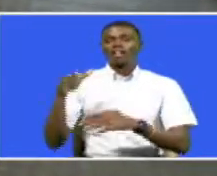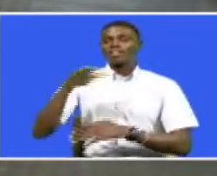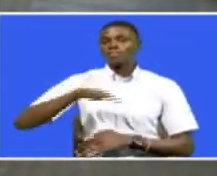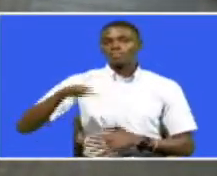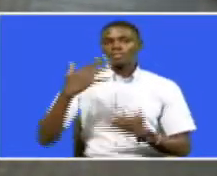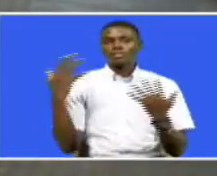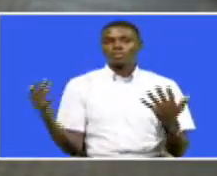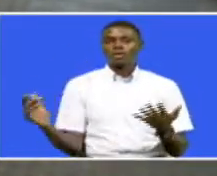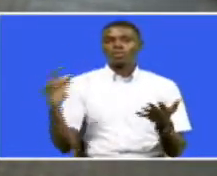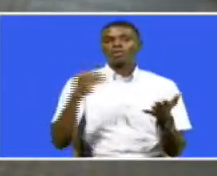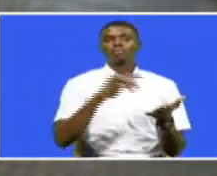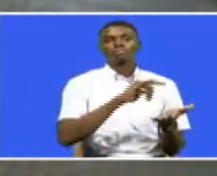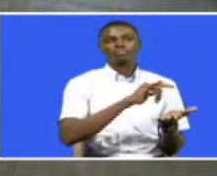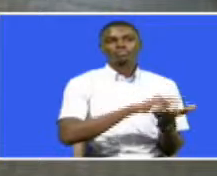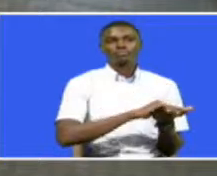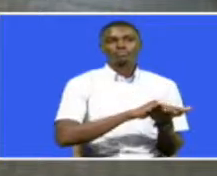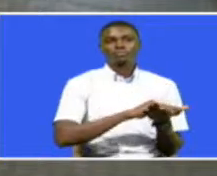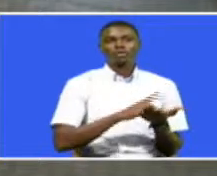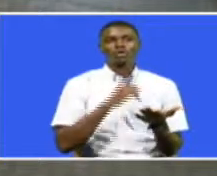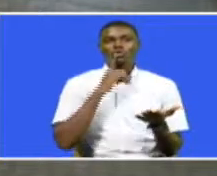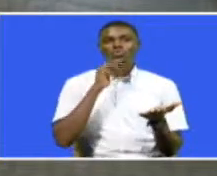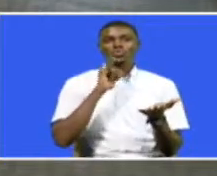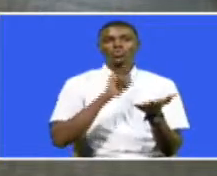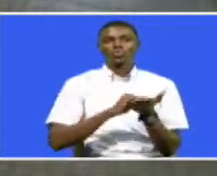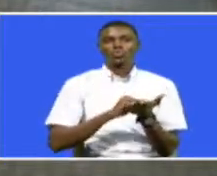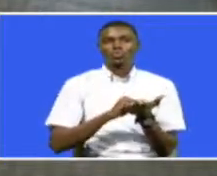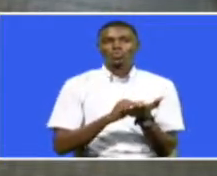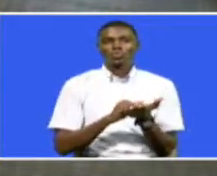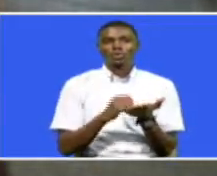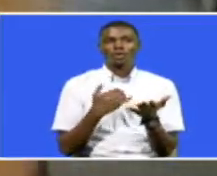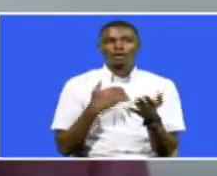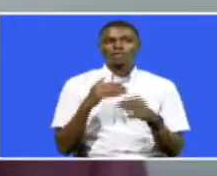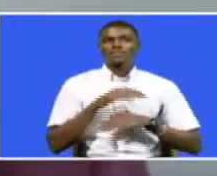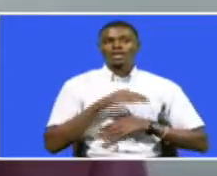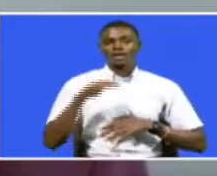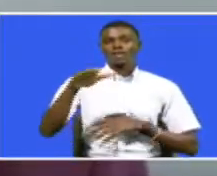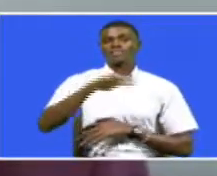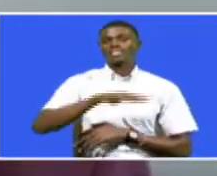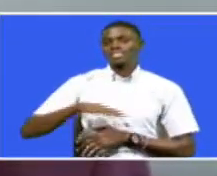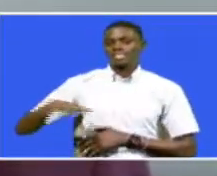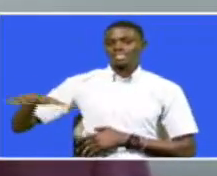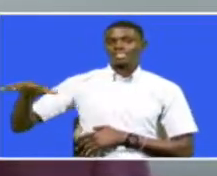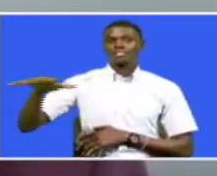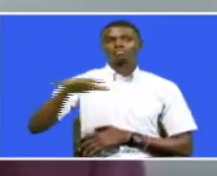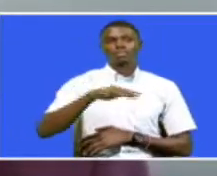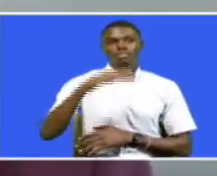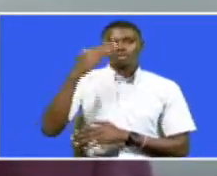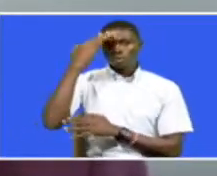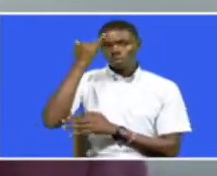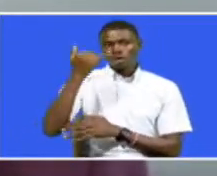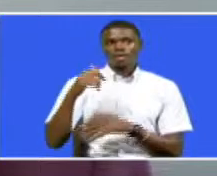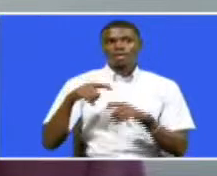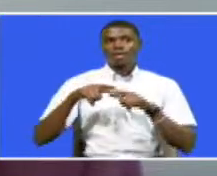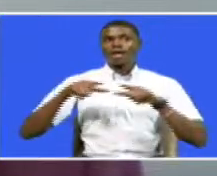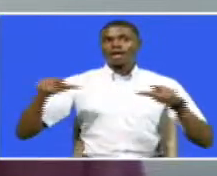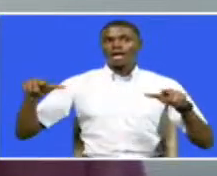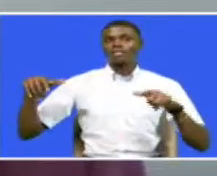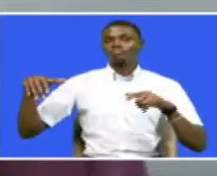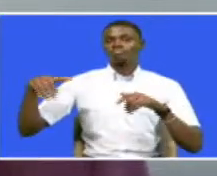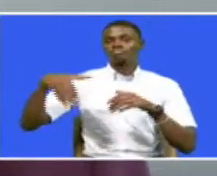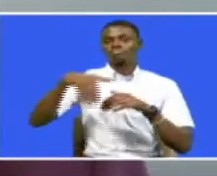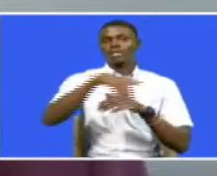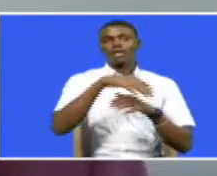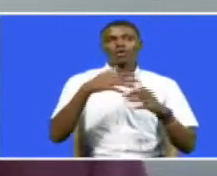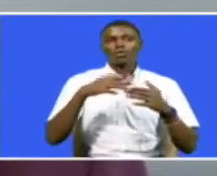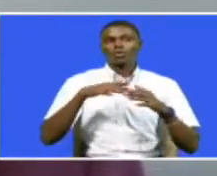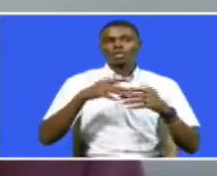they dock, so that they have enough space, because the land along the lakes are also